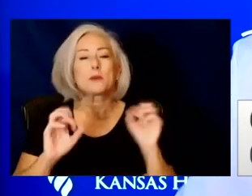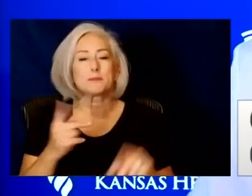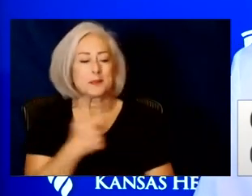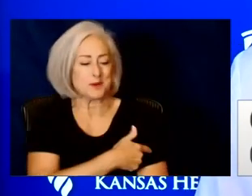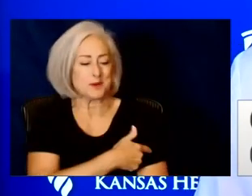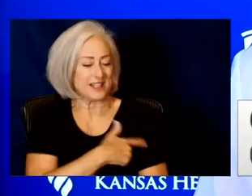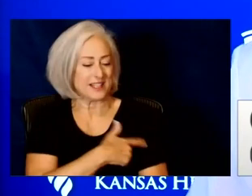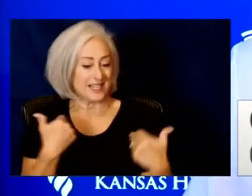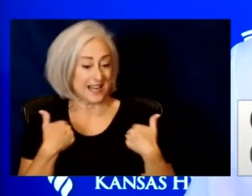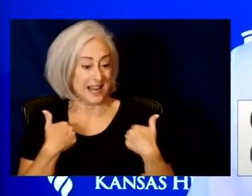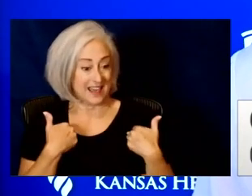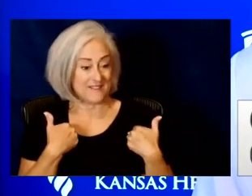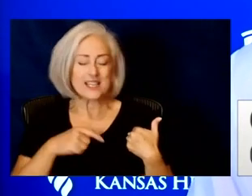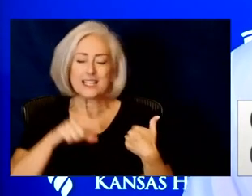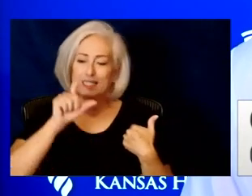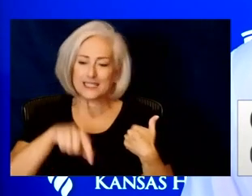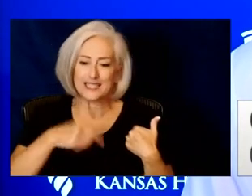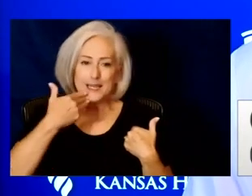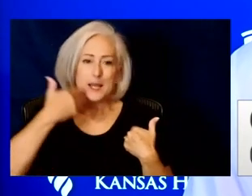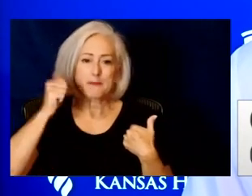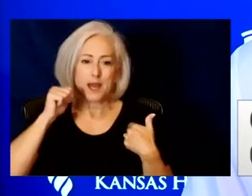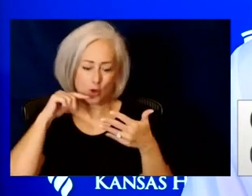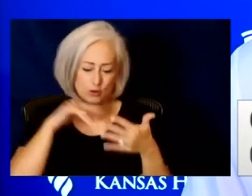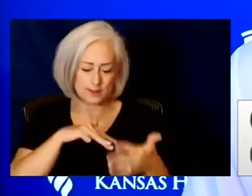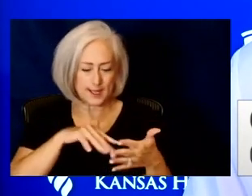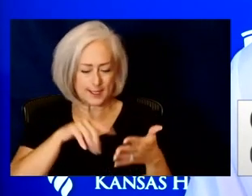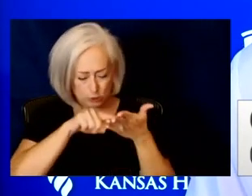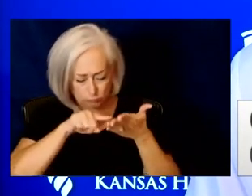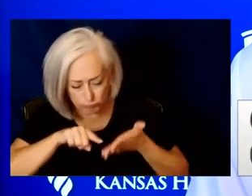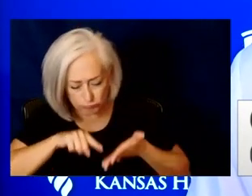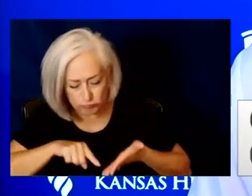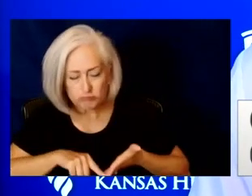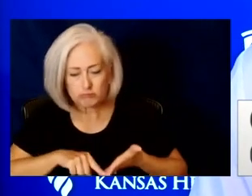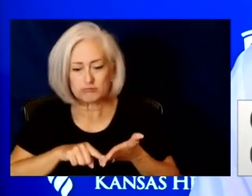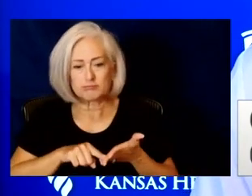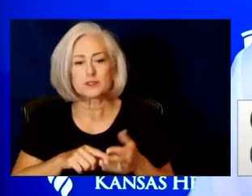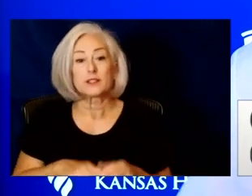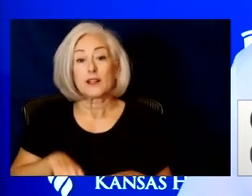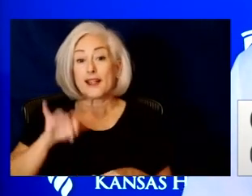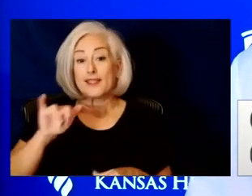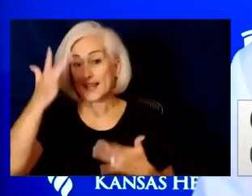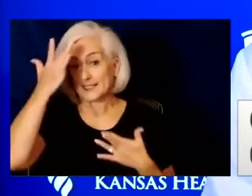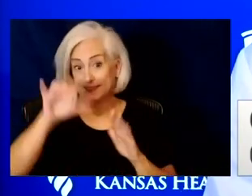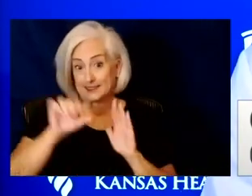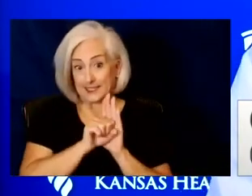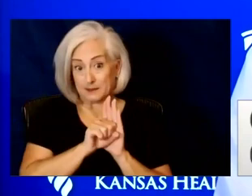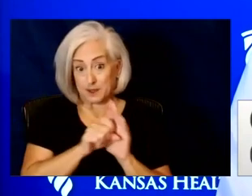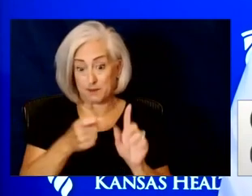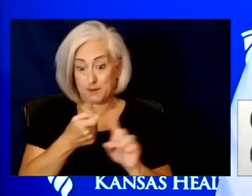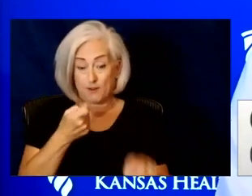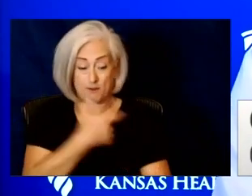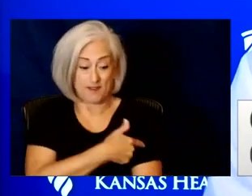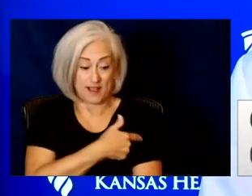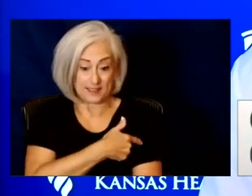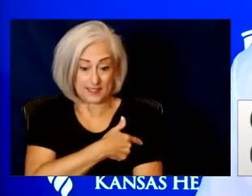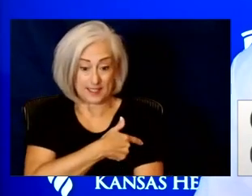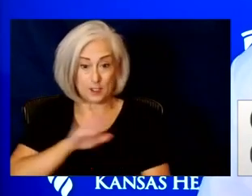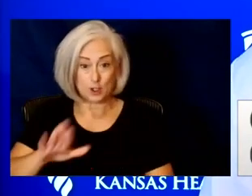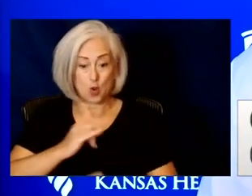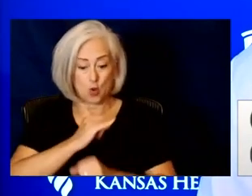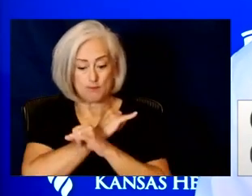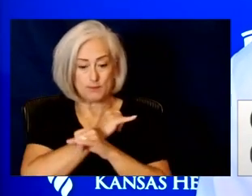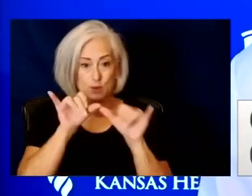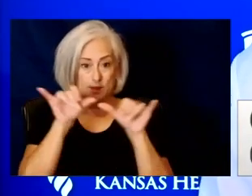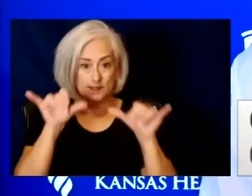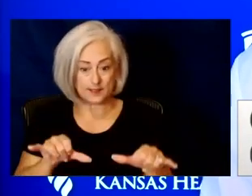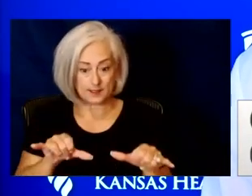to understand this and look at this. Are those symptoms due to vaccination in your immune system actually getting kicked into high